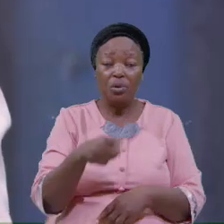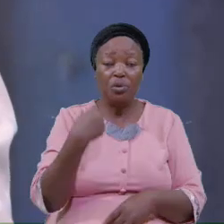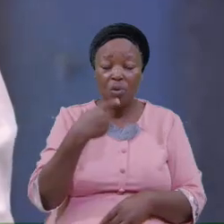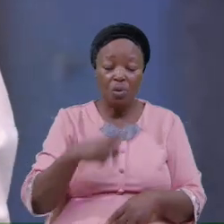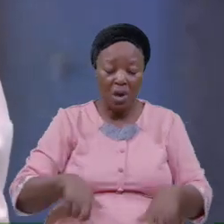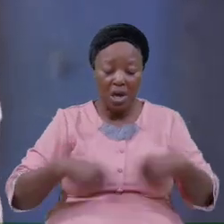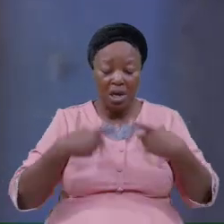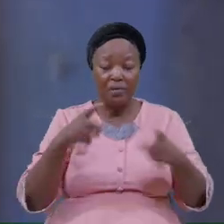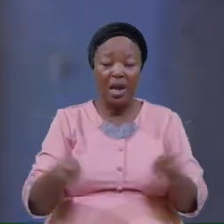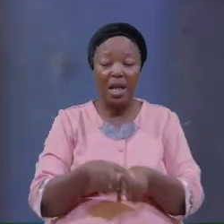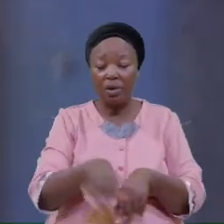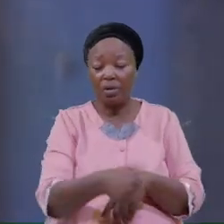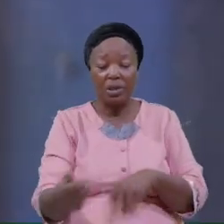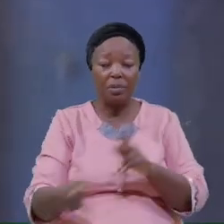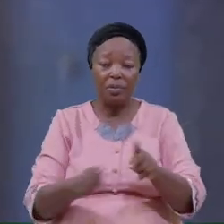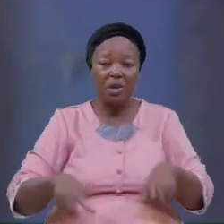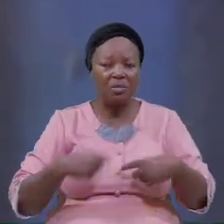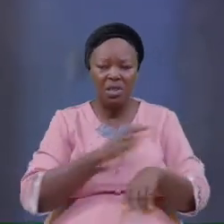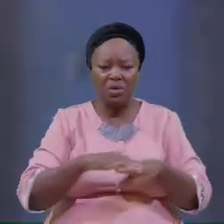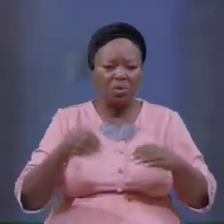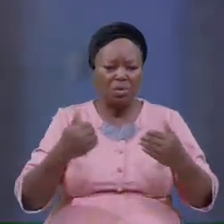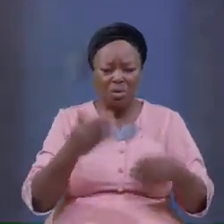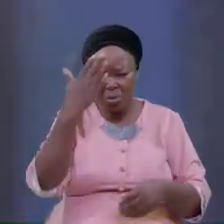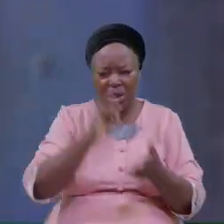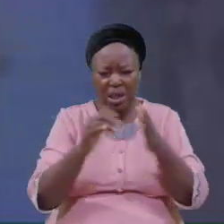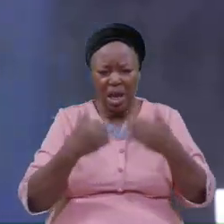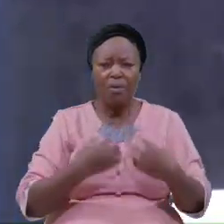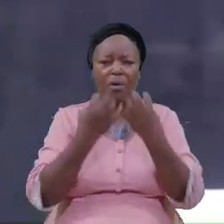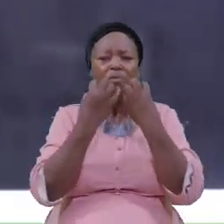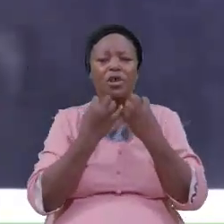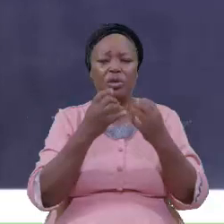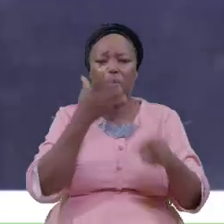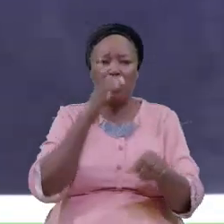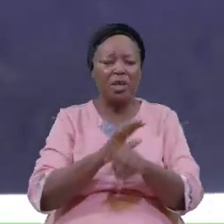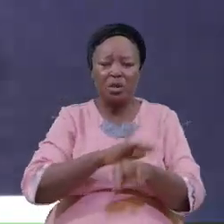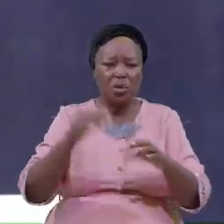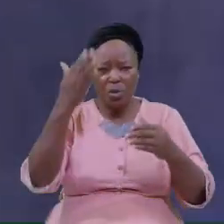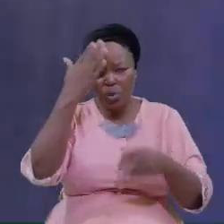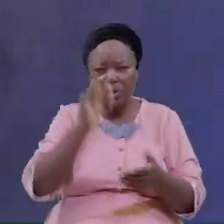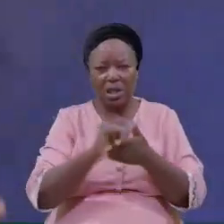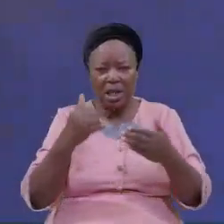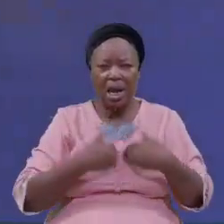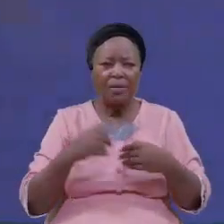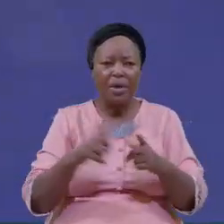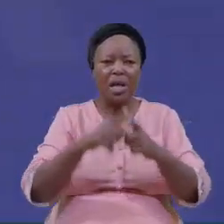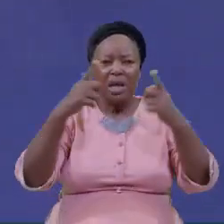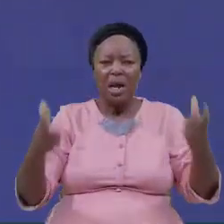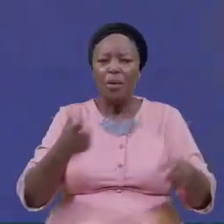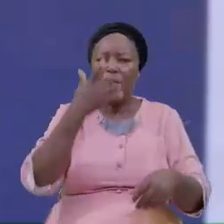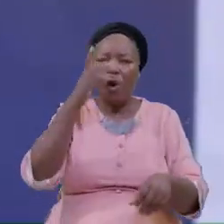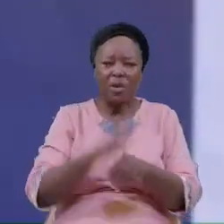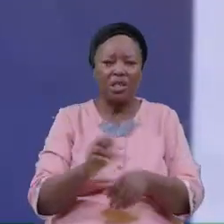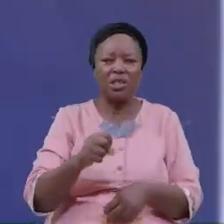people live, they don't know they have precious promise. They don't know they have great promises of